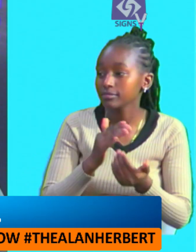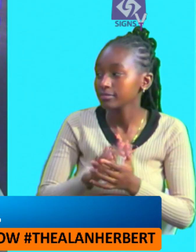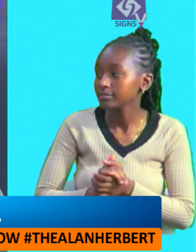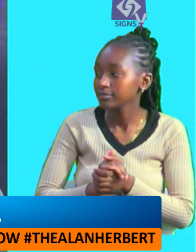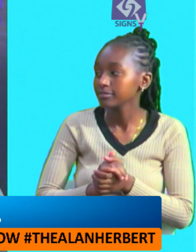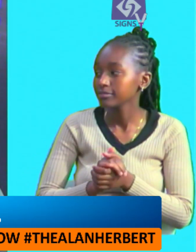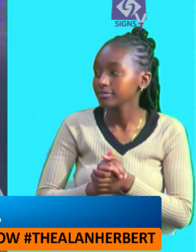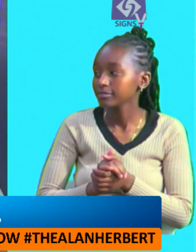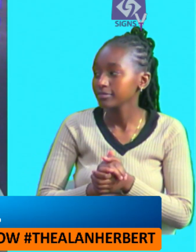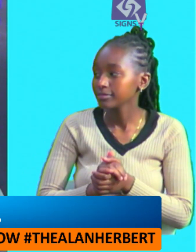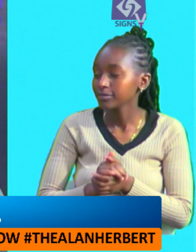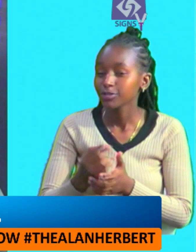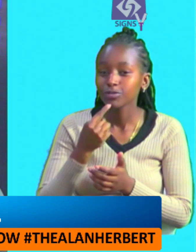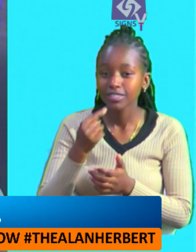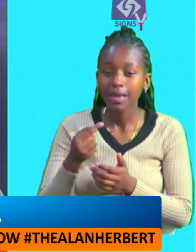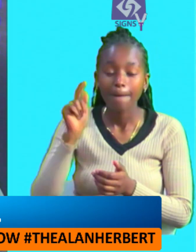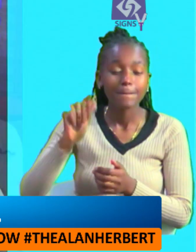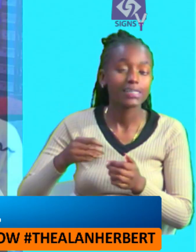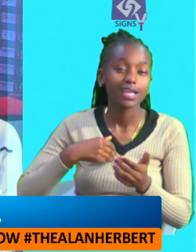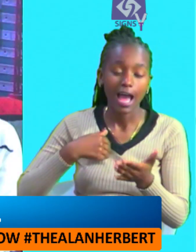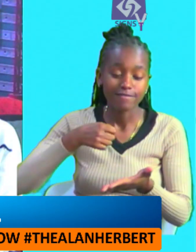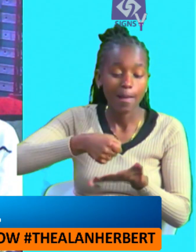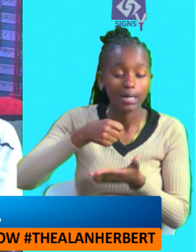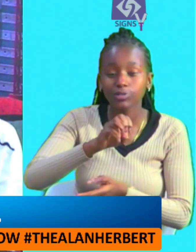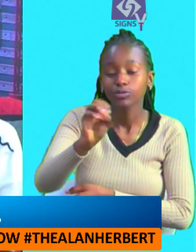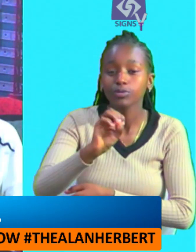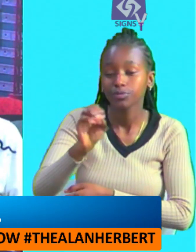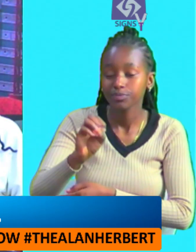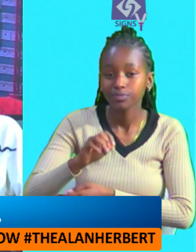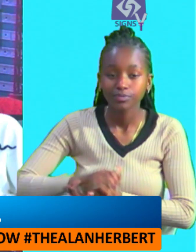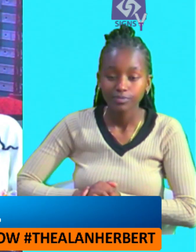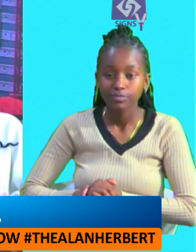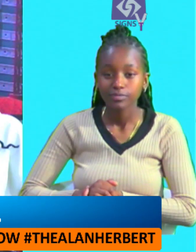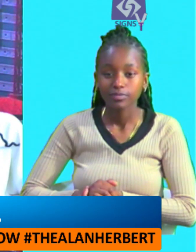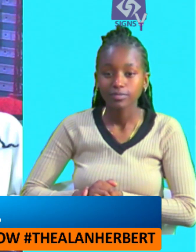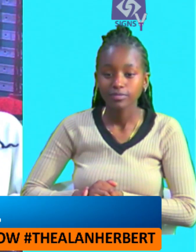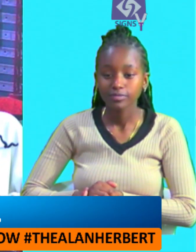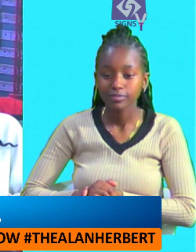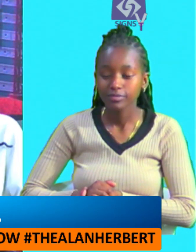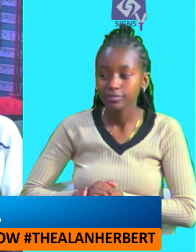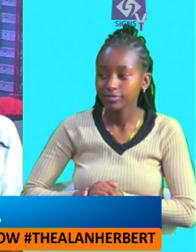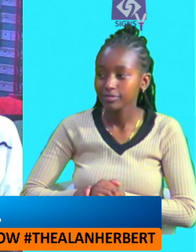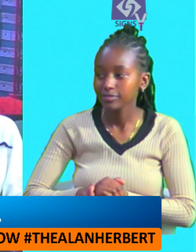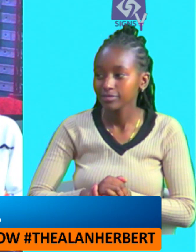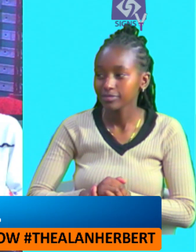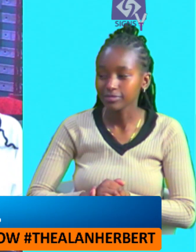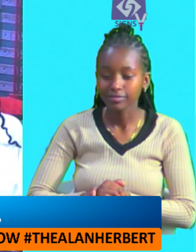Yeah. Oh, ni nini ingine nilikuwa nataka kukuambia Alan? Nini? Kai. Skincare